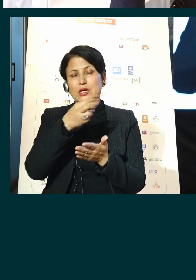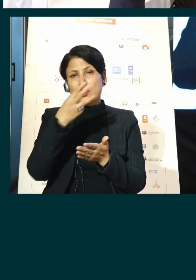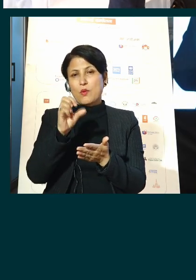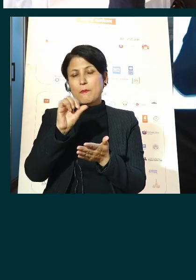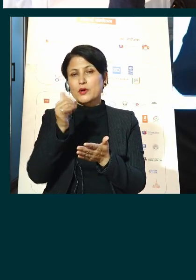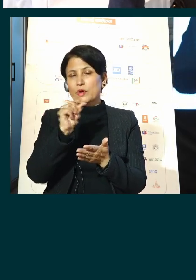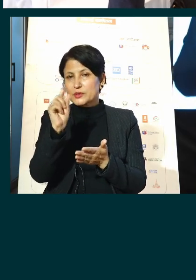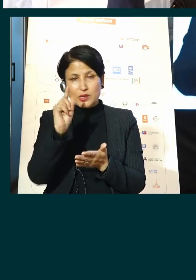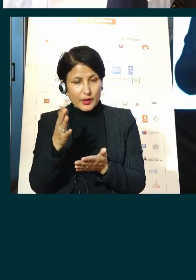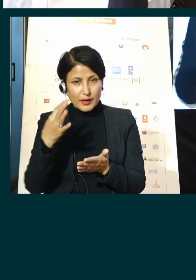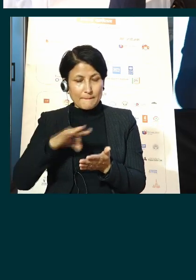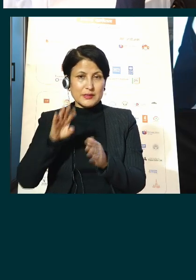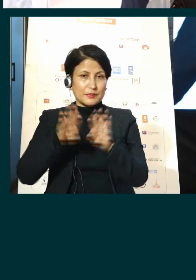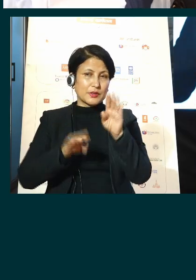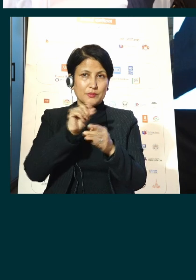and everything?